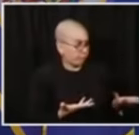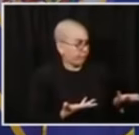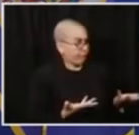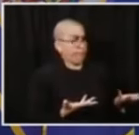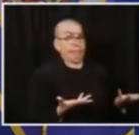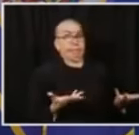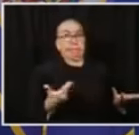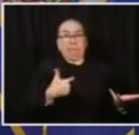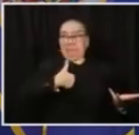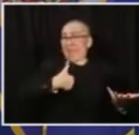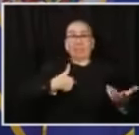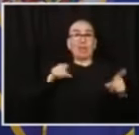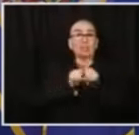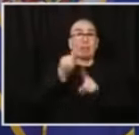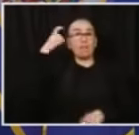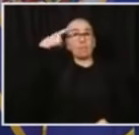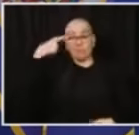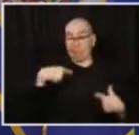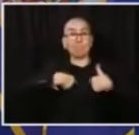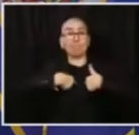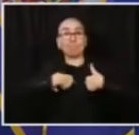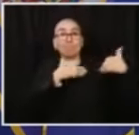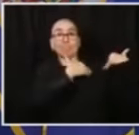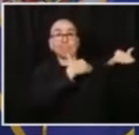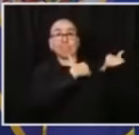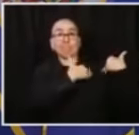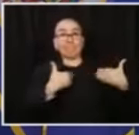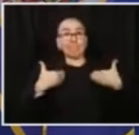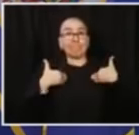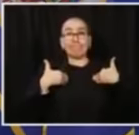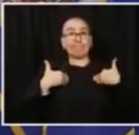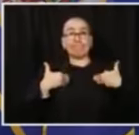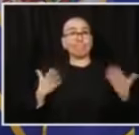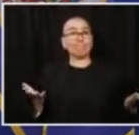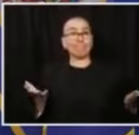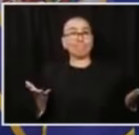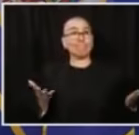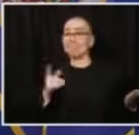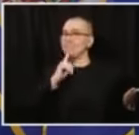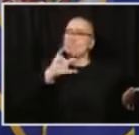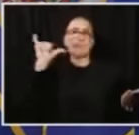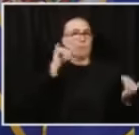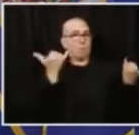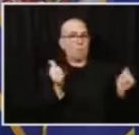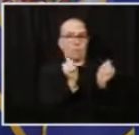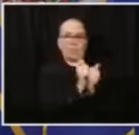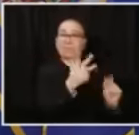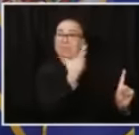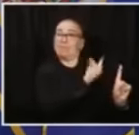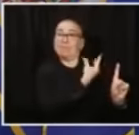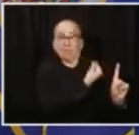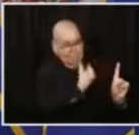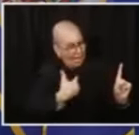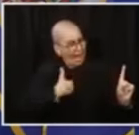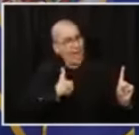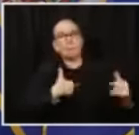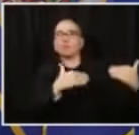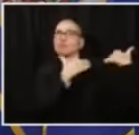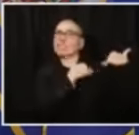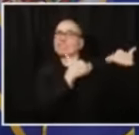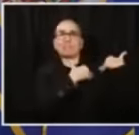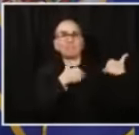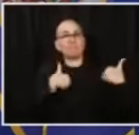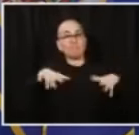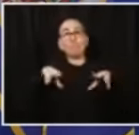me. As governor of Minnesota, that responsibility lies with me. The same is true of this plan that's been put out to try and vaccinate. But I want to be very clear.